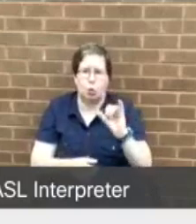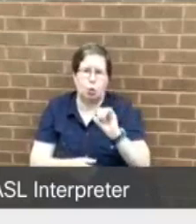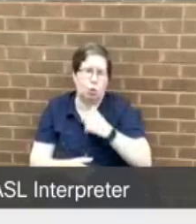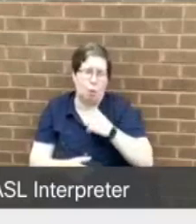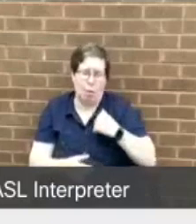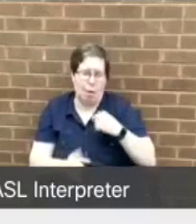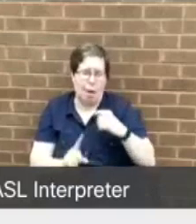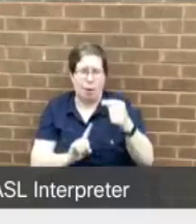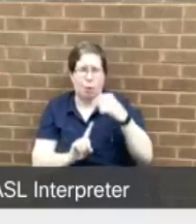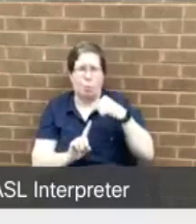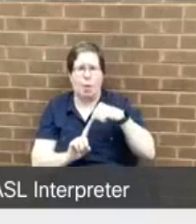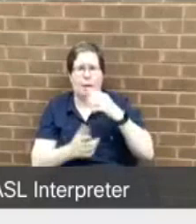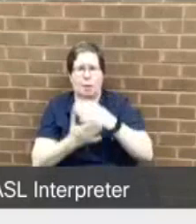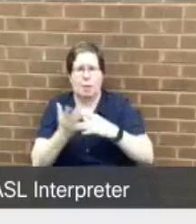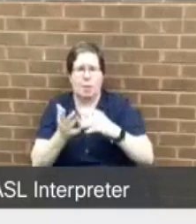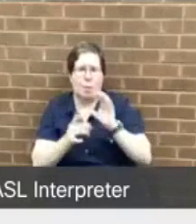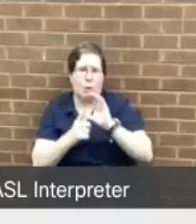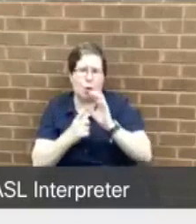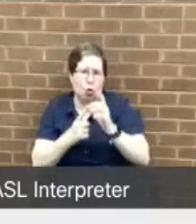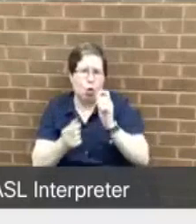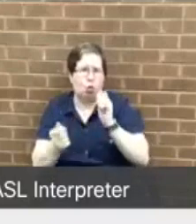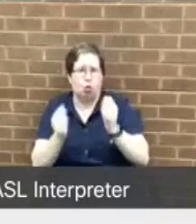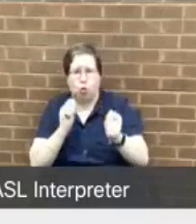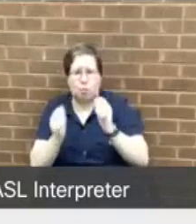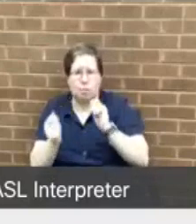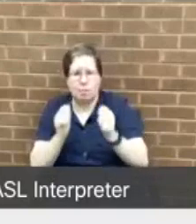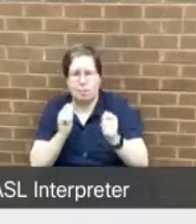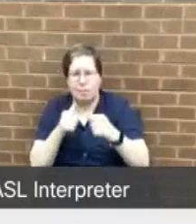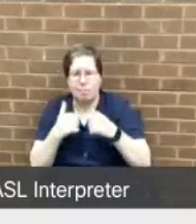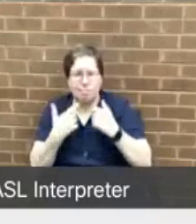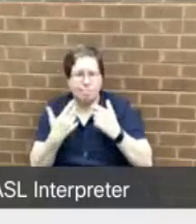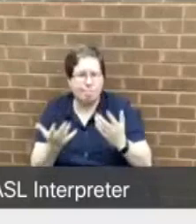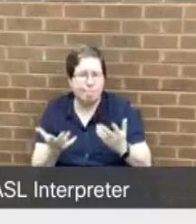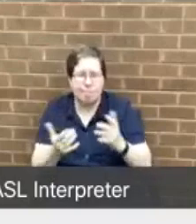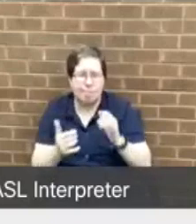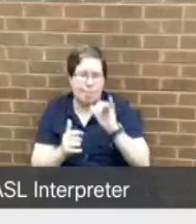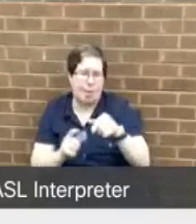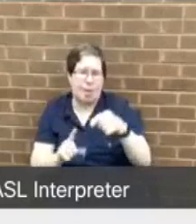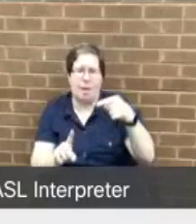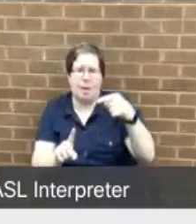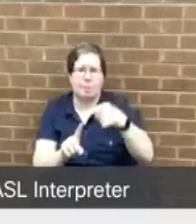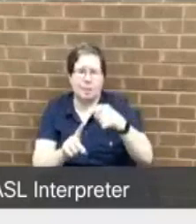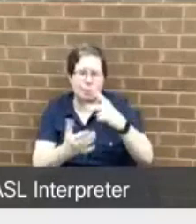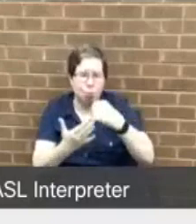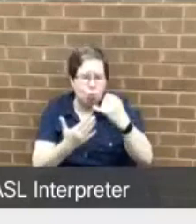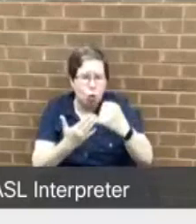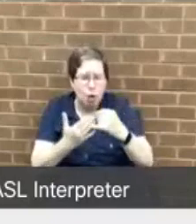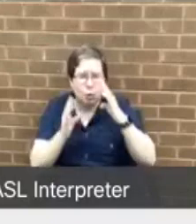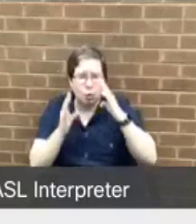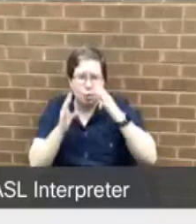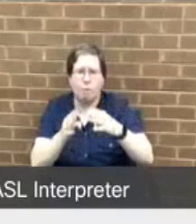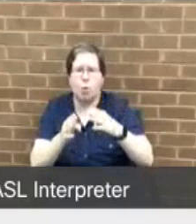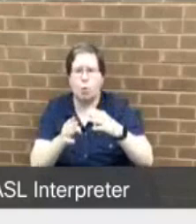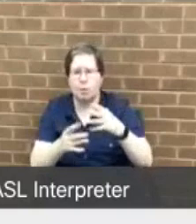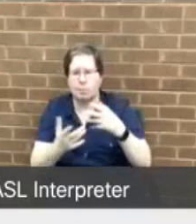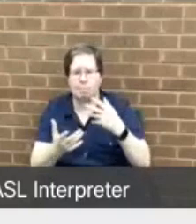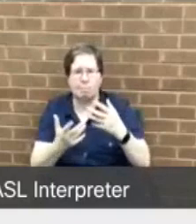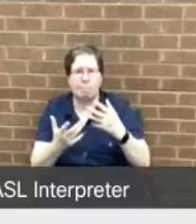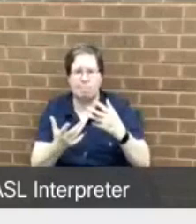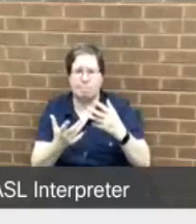of back to some of the culture part is, you know, that particular project was focused on, you